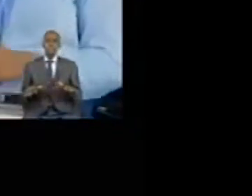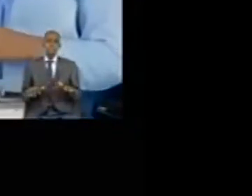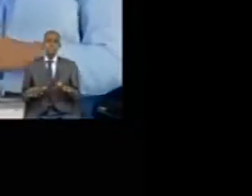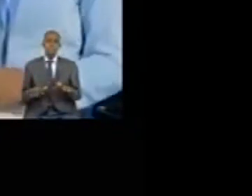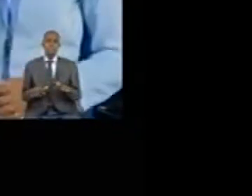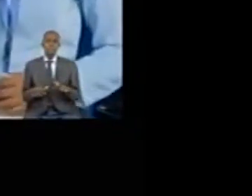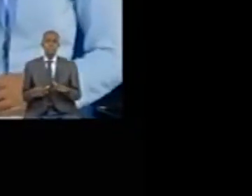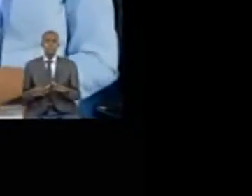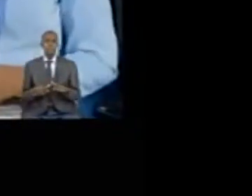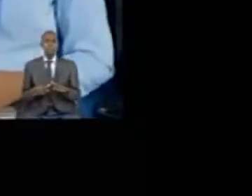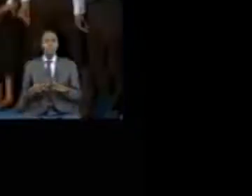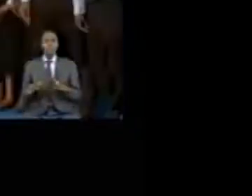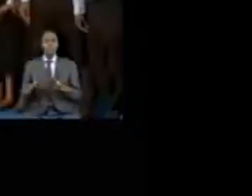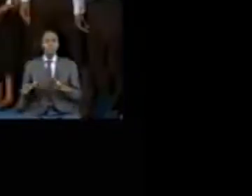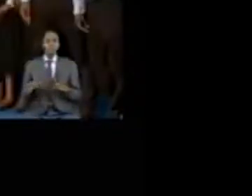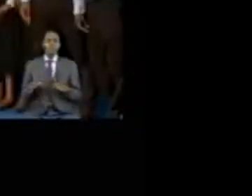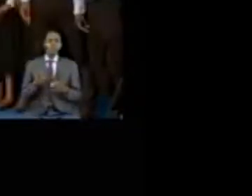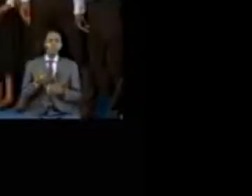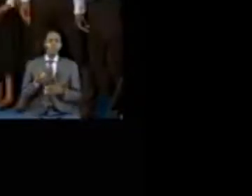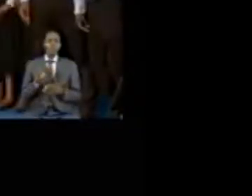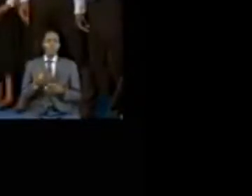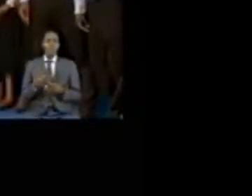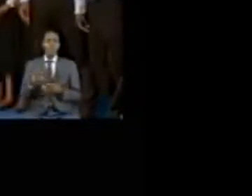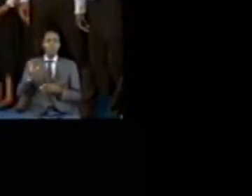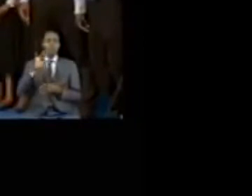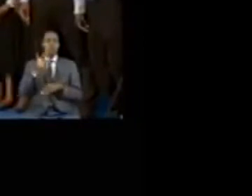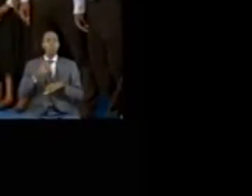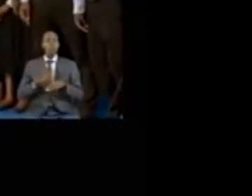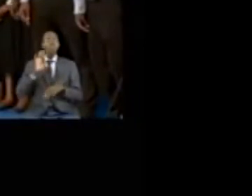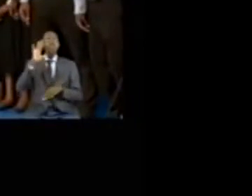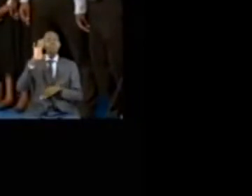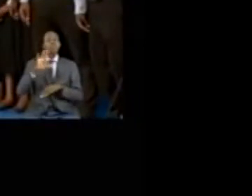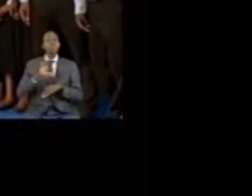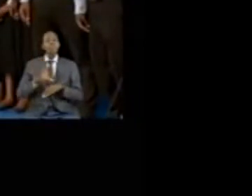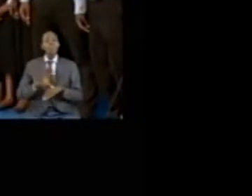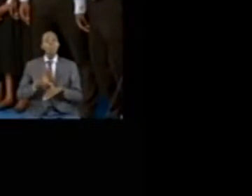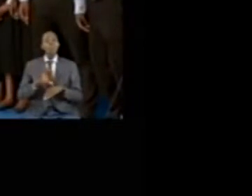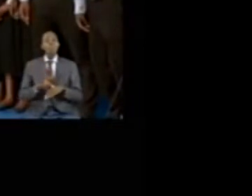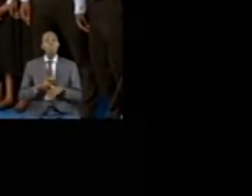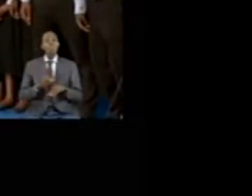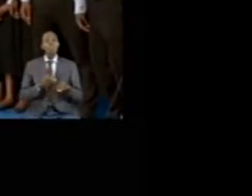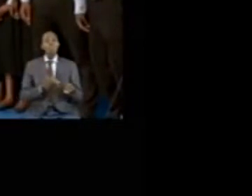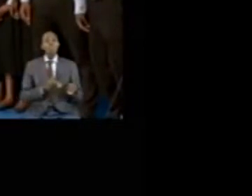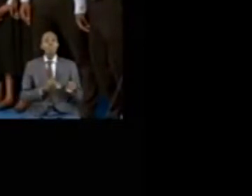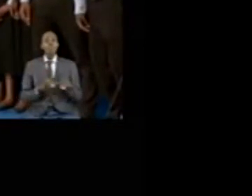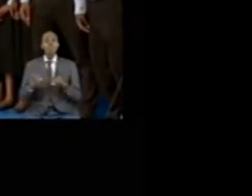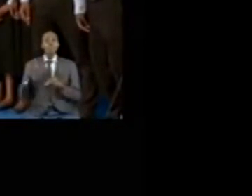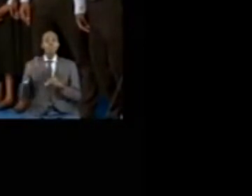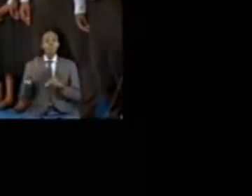again. Spirit, touch your church,